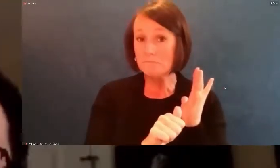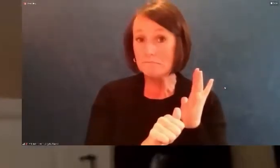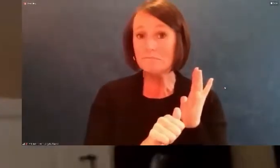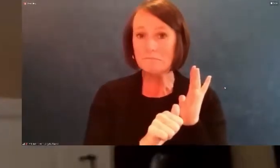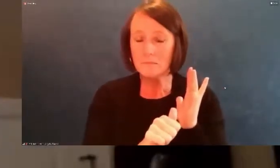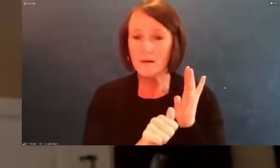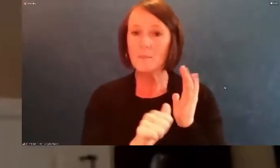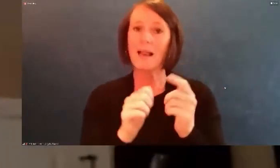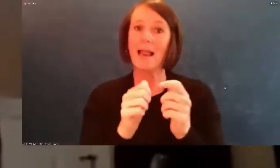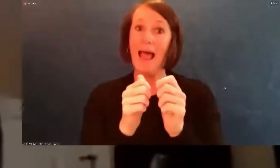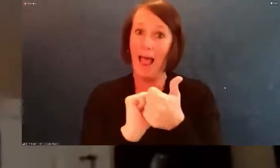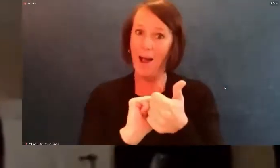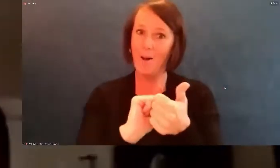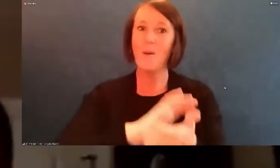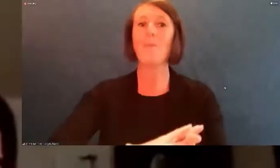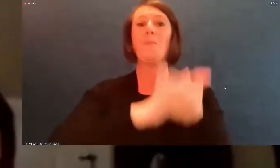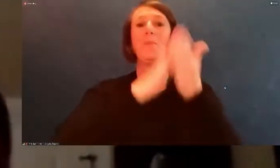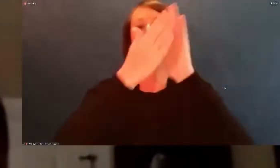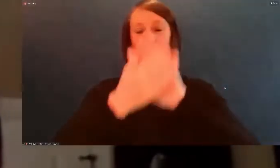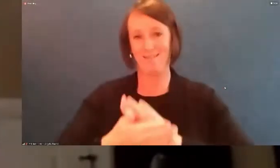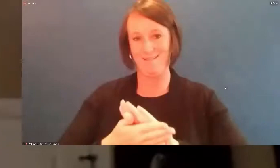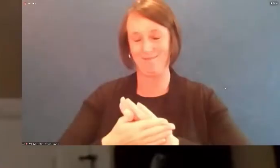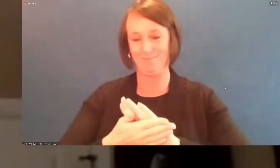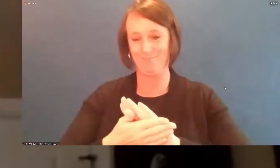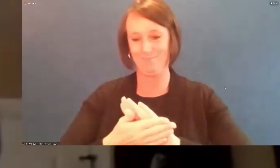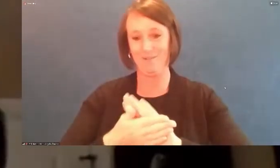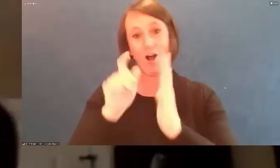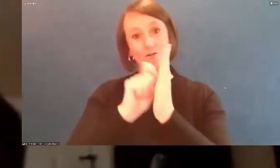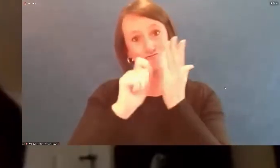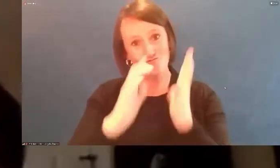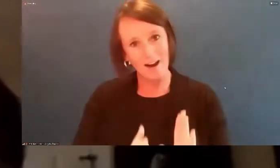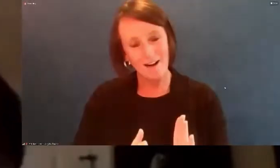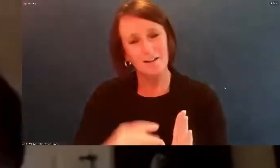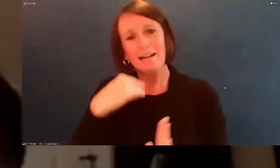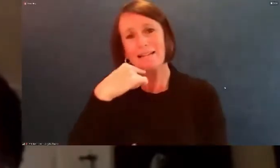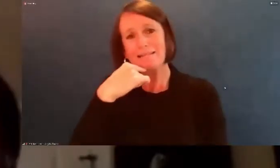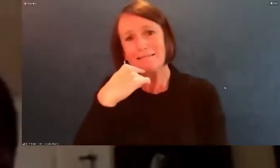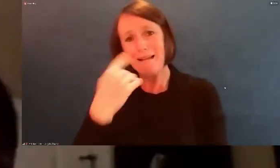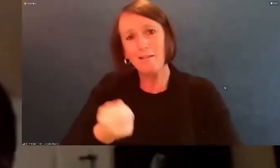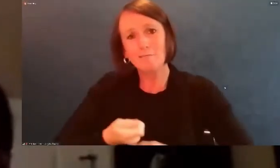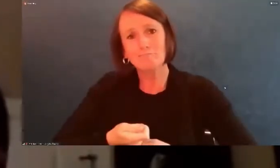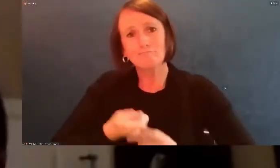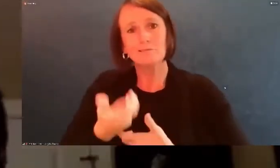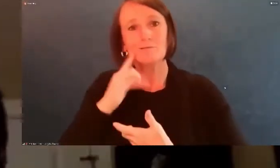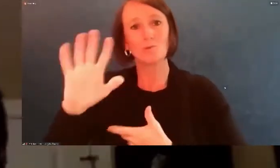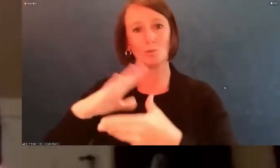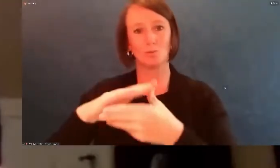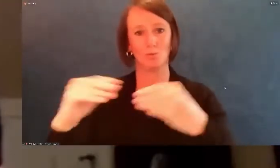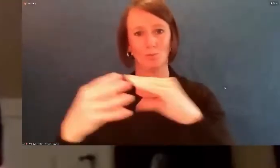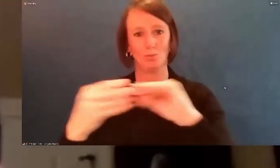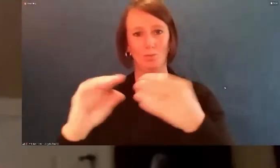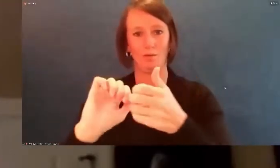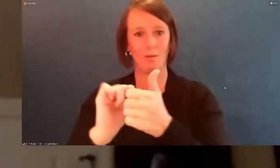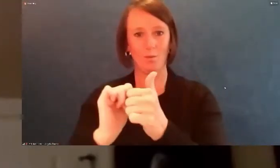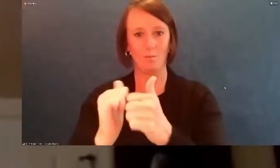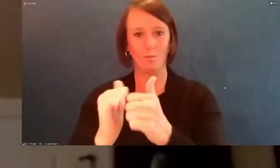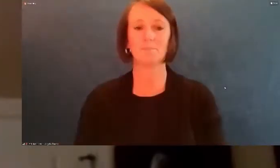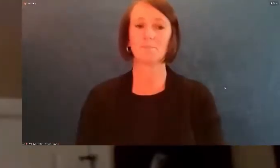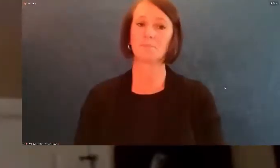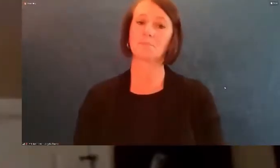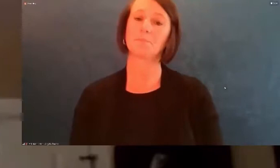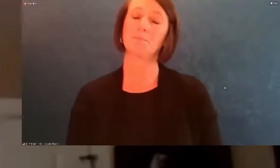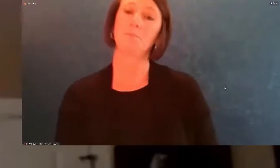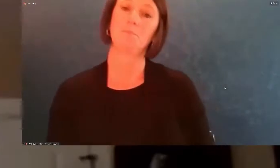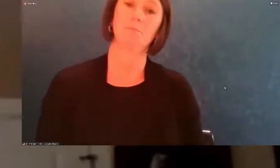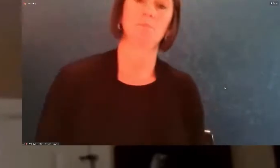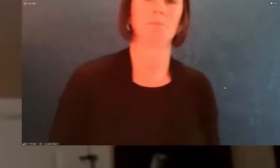you became a storyteller and a writer. Well, here's where the magic of the universe comes into play.